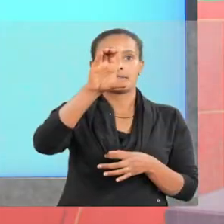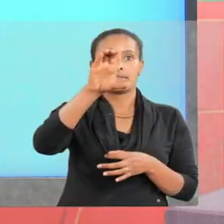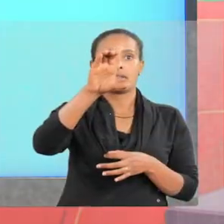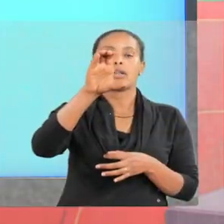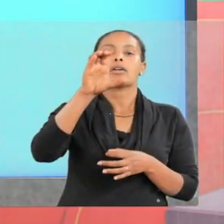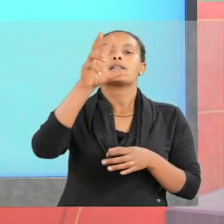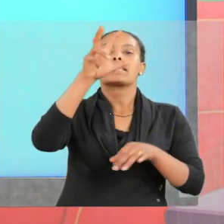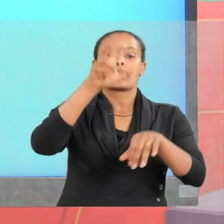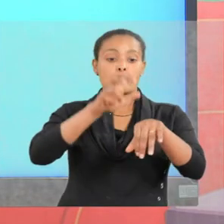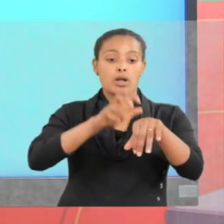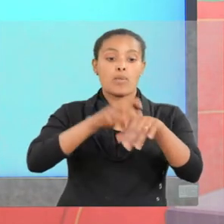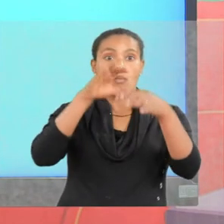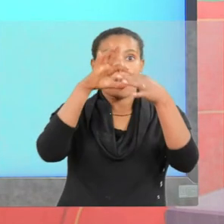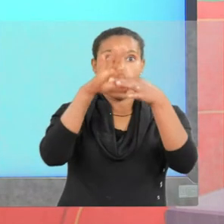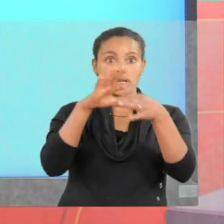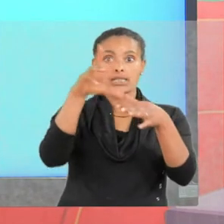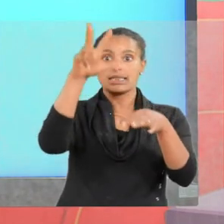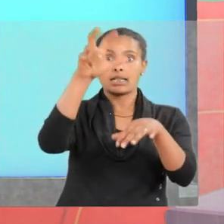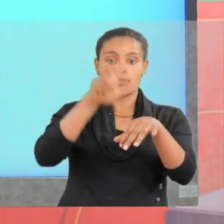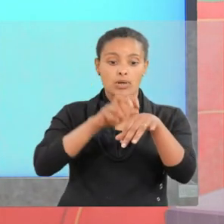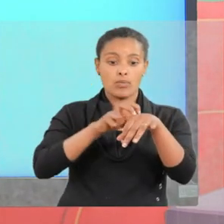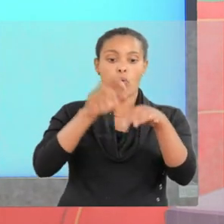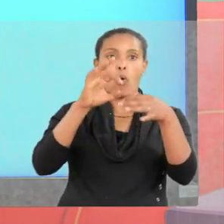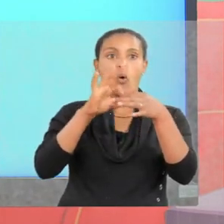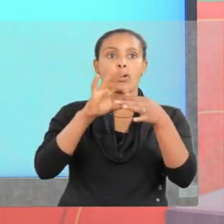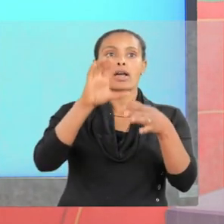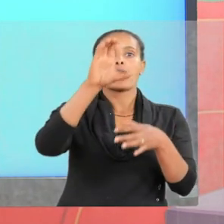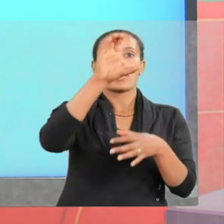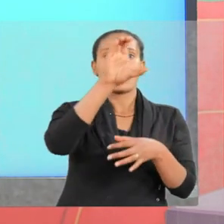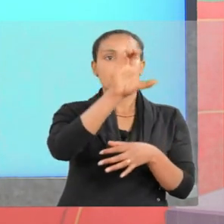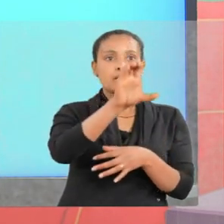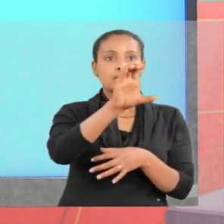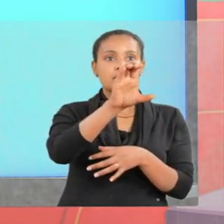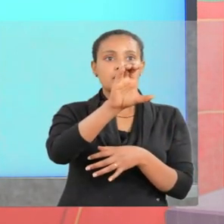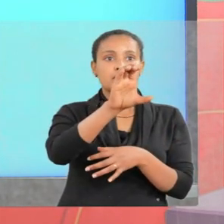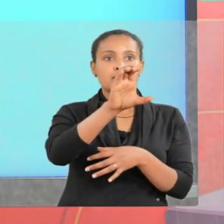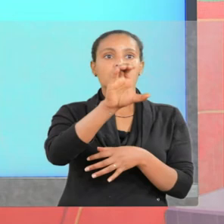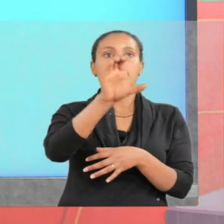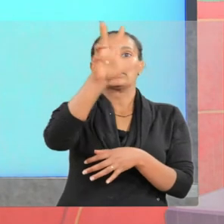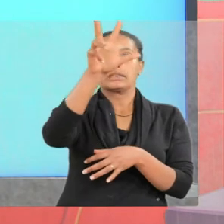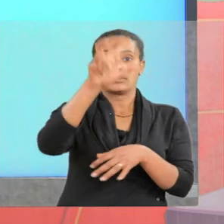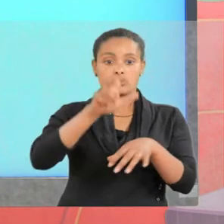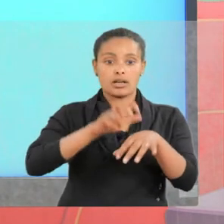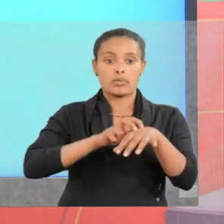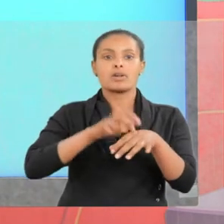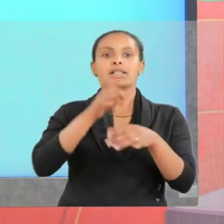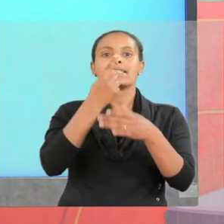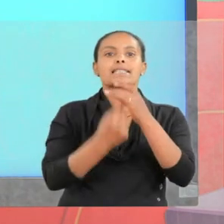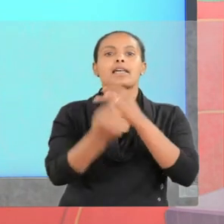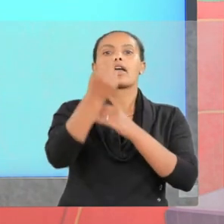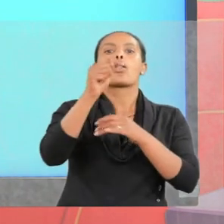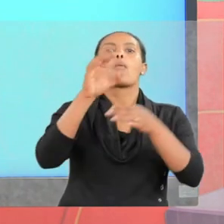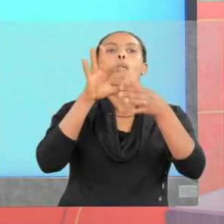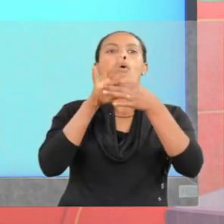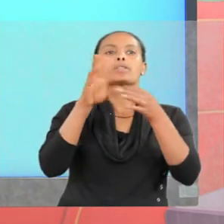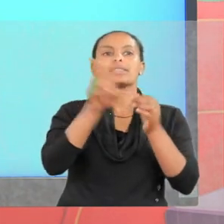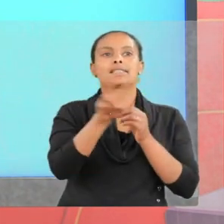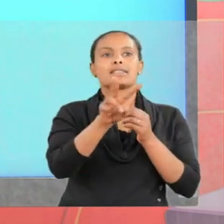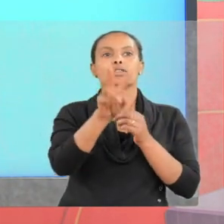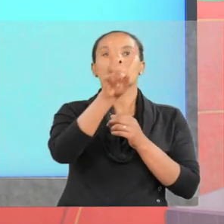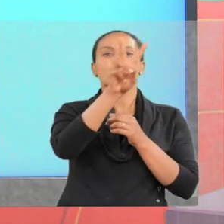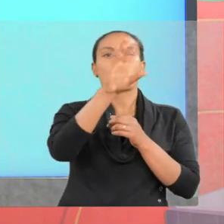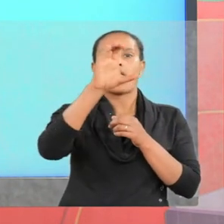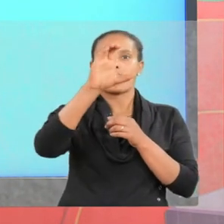Then triple bond, carbon. Then single bond between these two